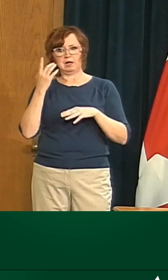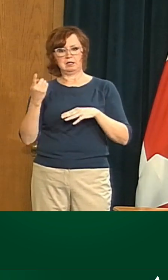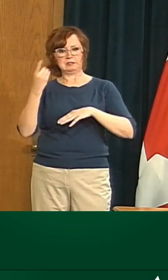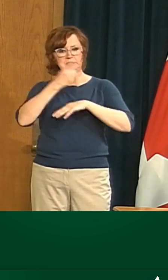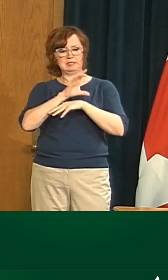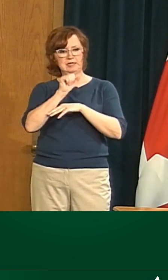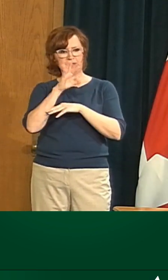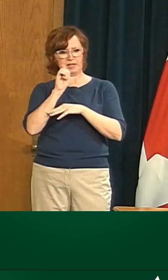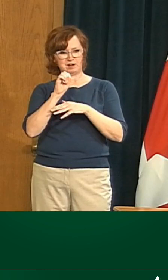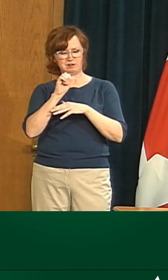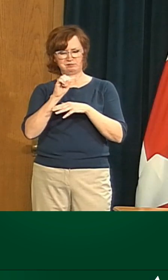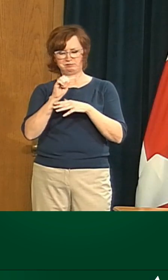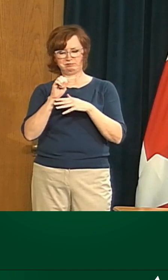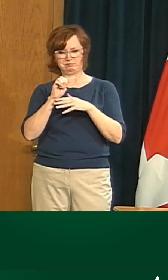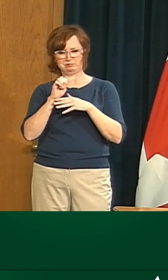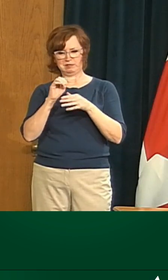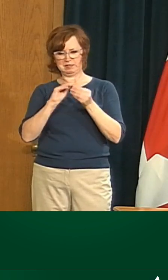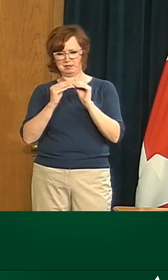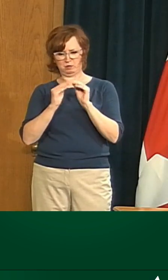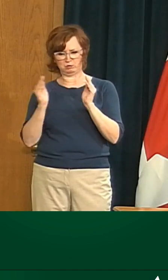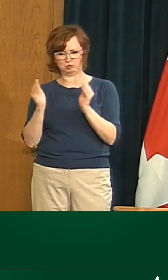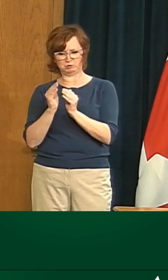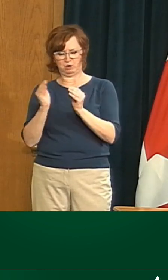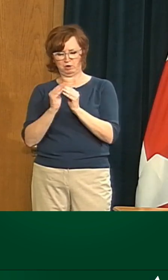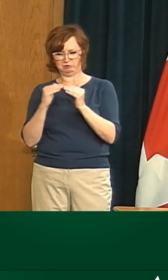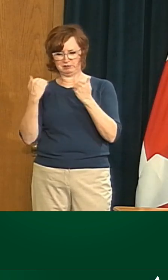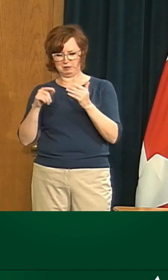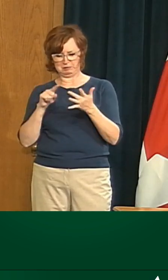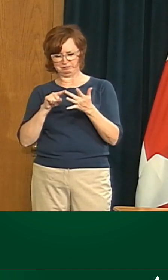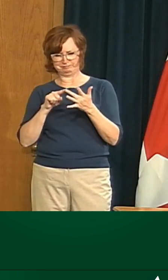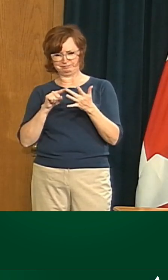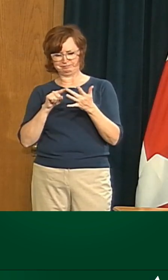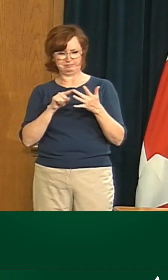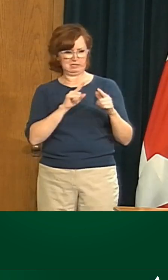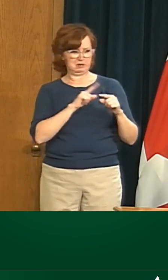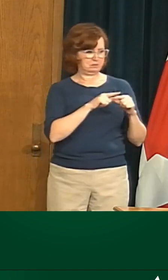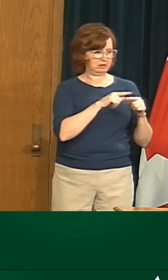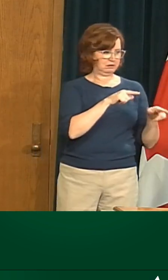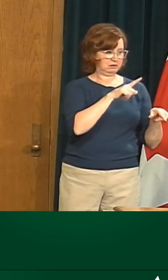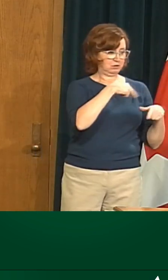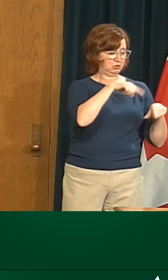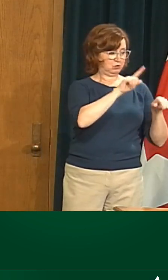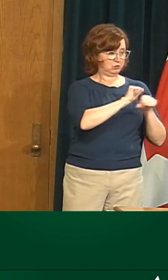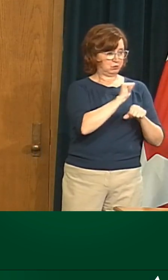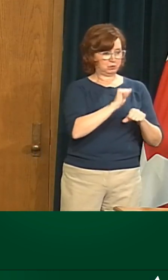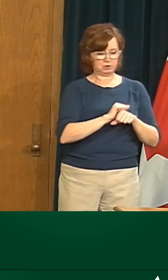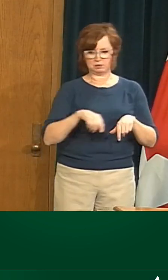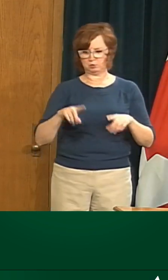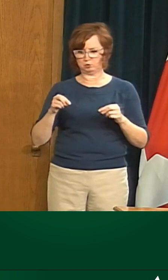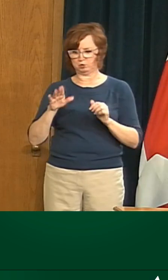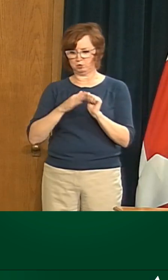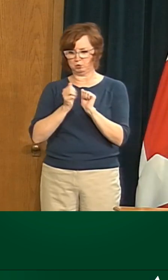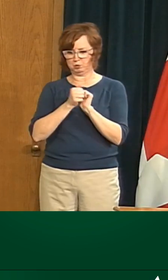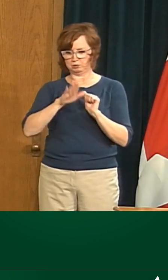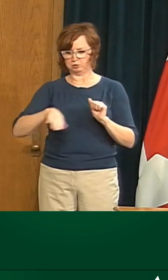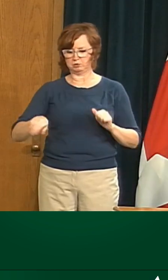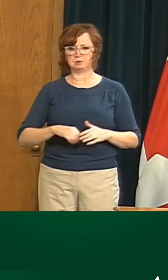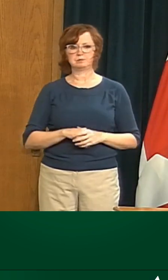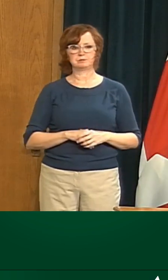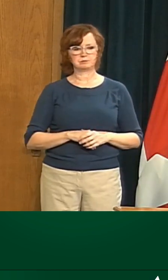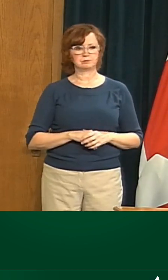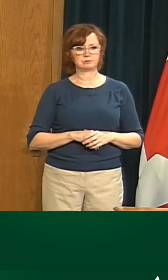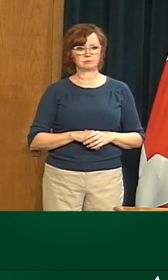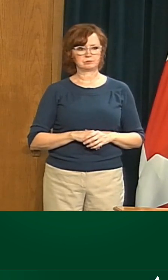be closed. So what do you say to these people about what they're going to be able to do to their kids if they went back to work? Well, there still